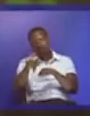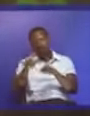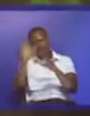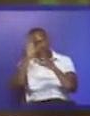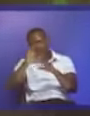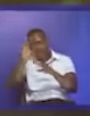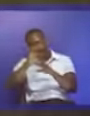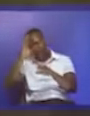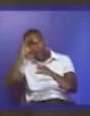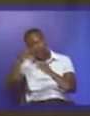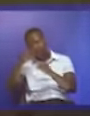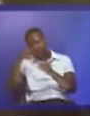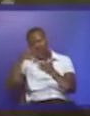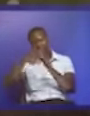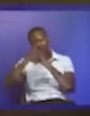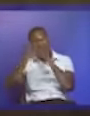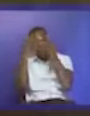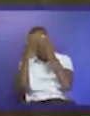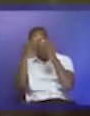will stand in the gap.